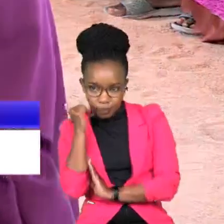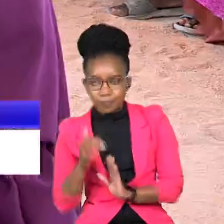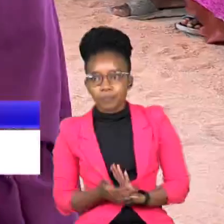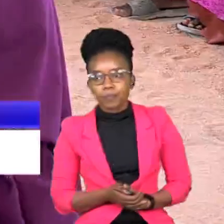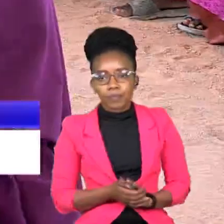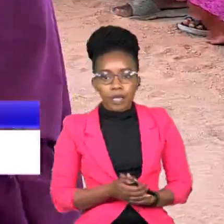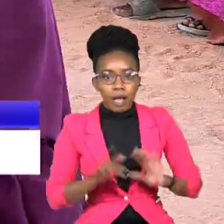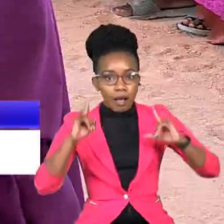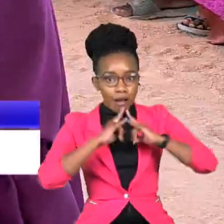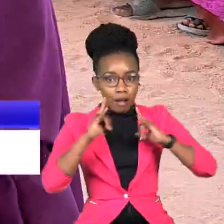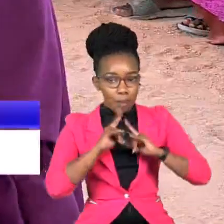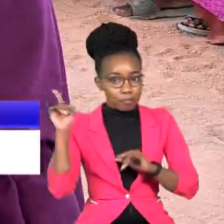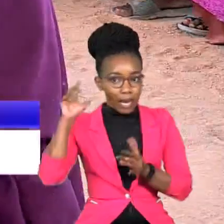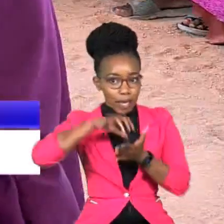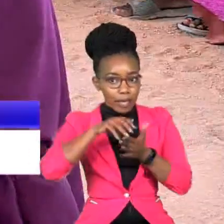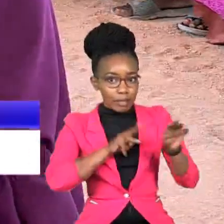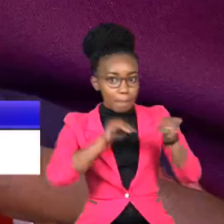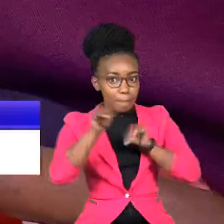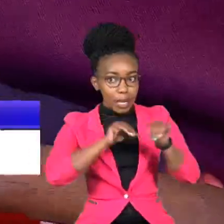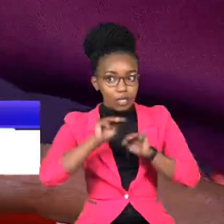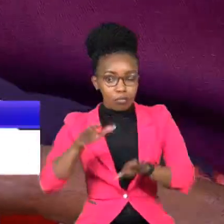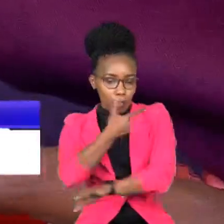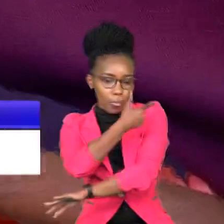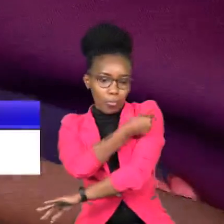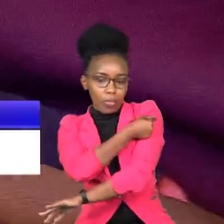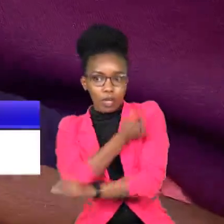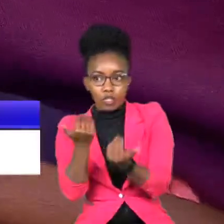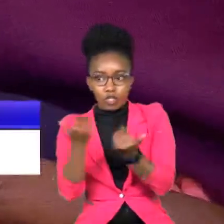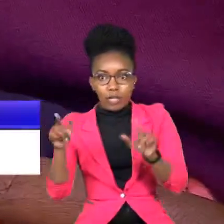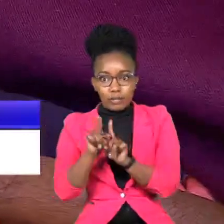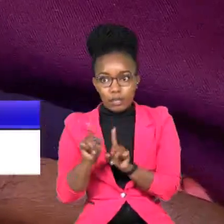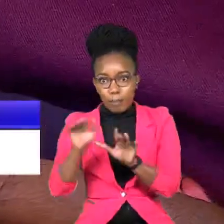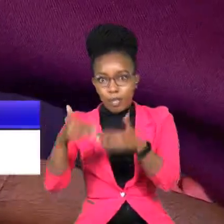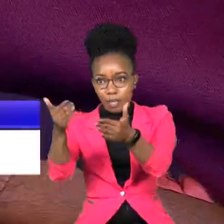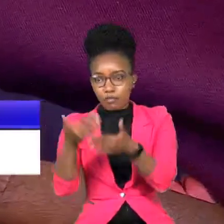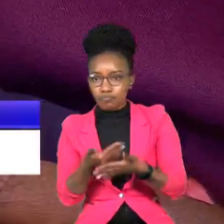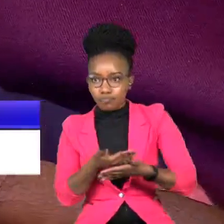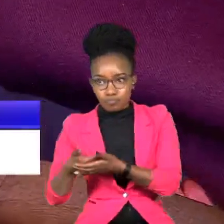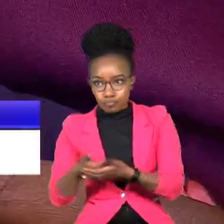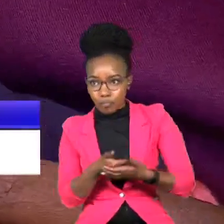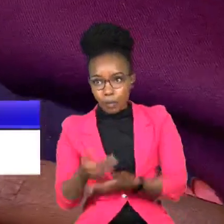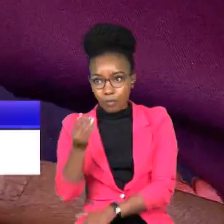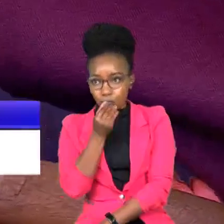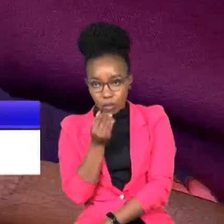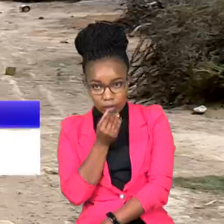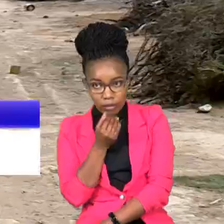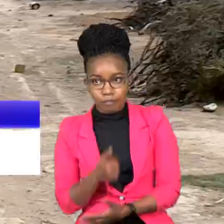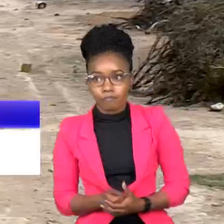The camp in case management also offers immunization and child feeding program for malnutrition cases.